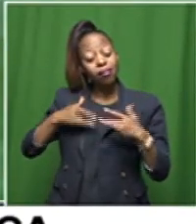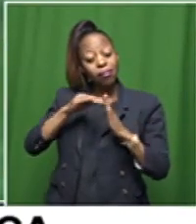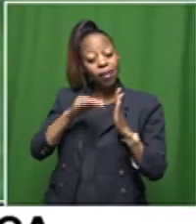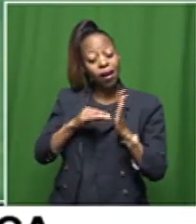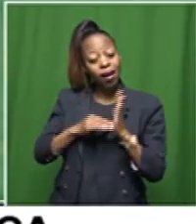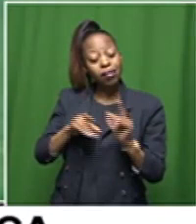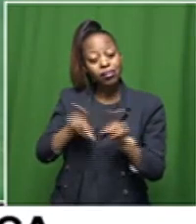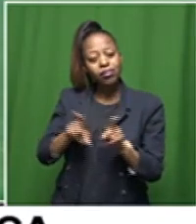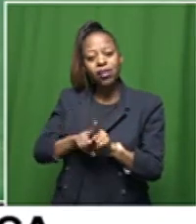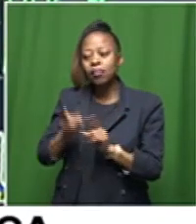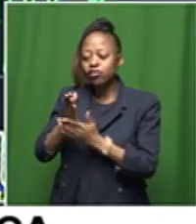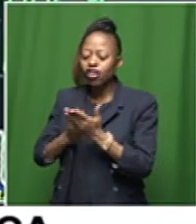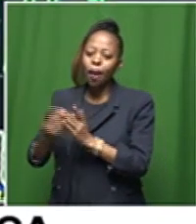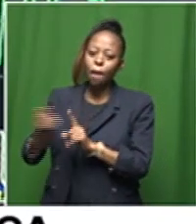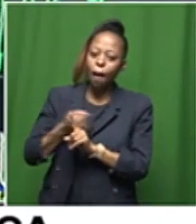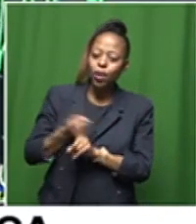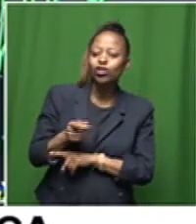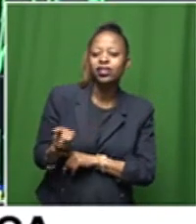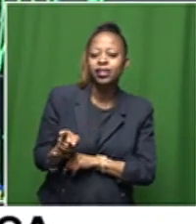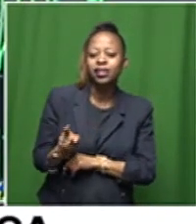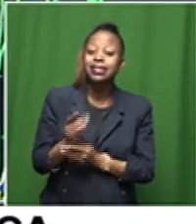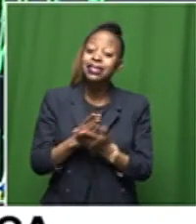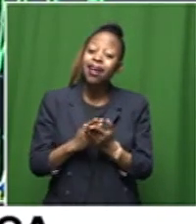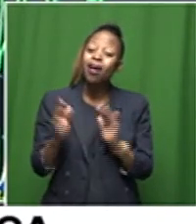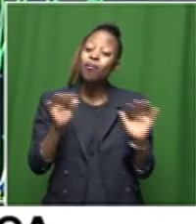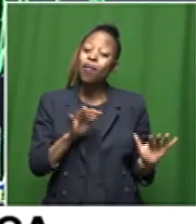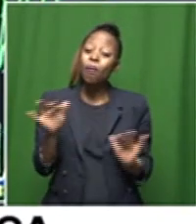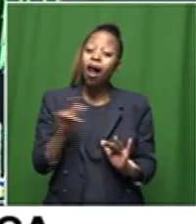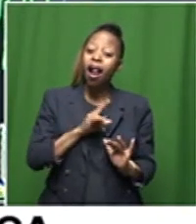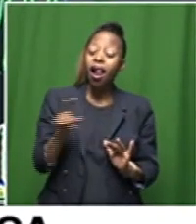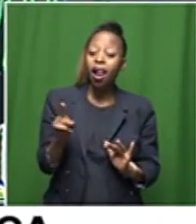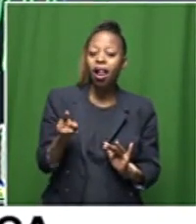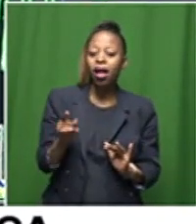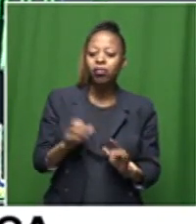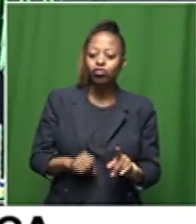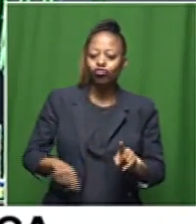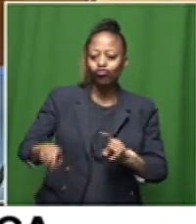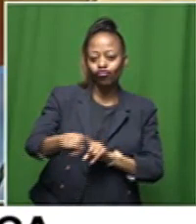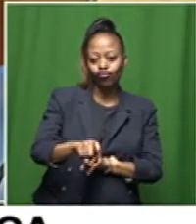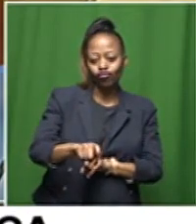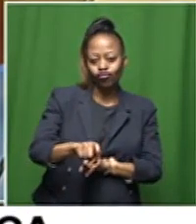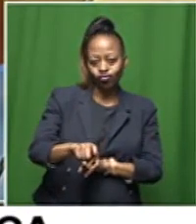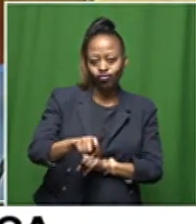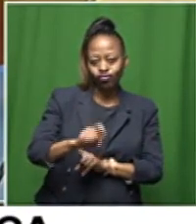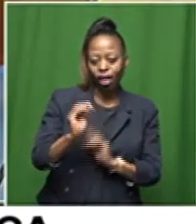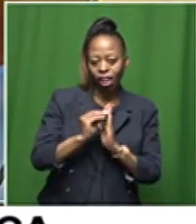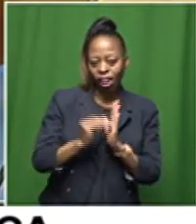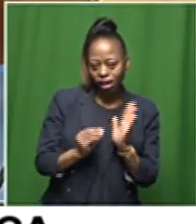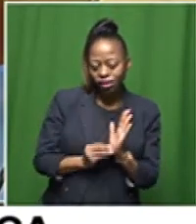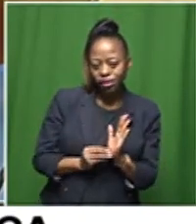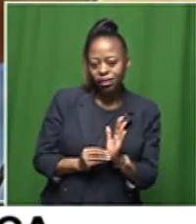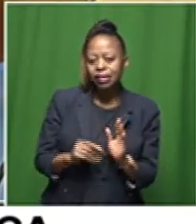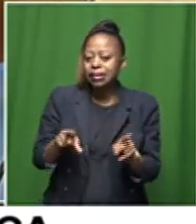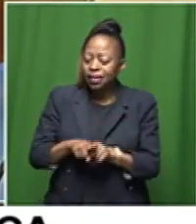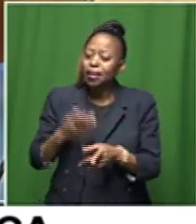also gets to be abused, because some of the people will then jump the queue by coming in, which we are